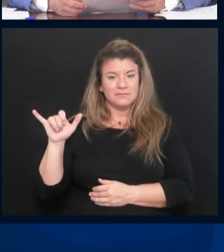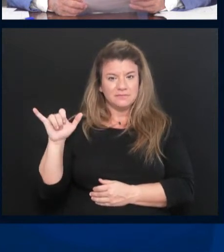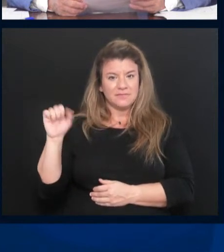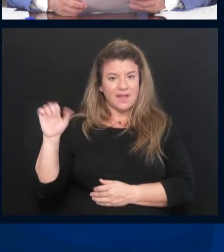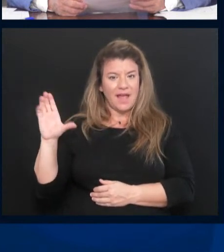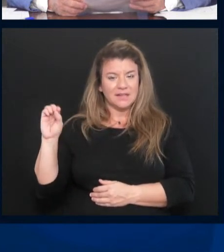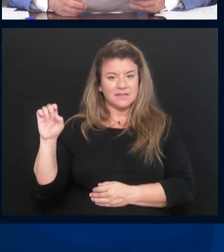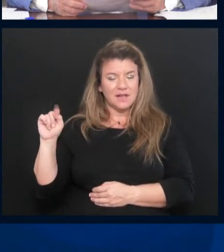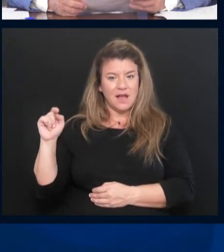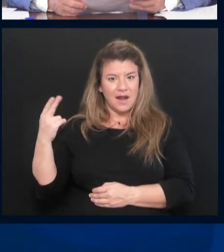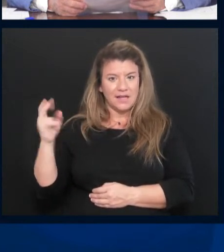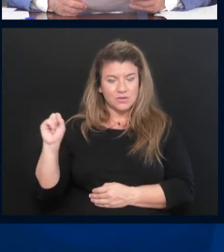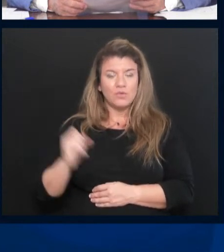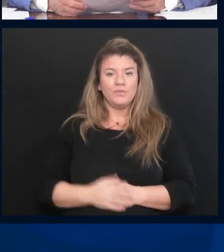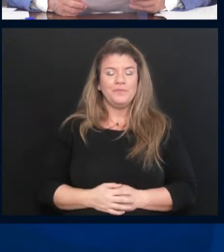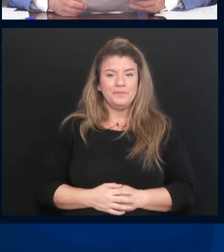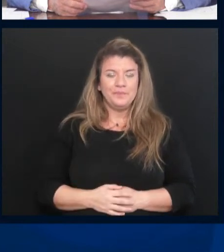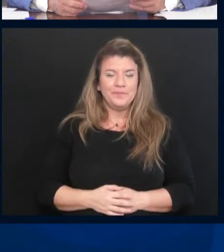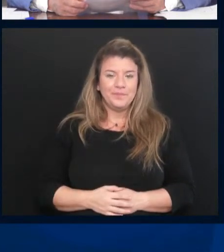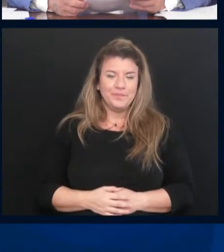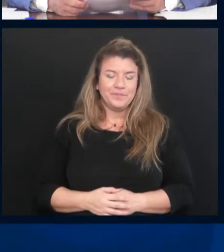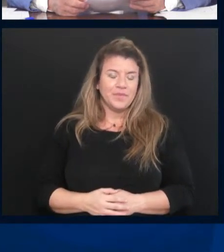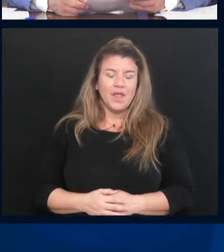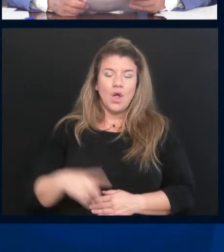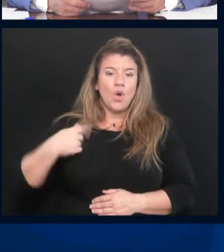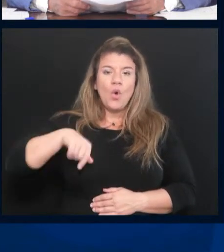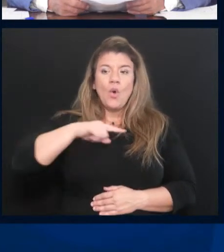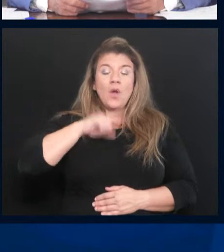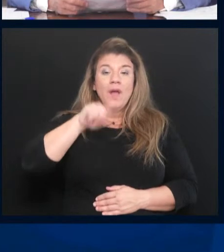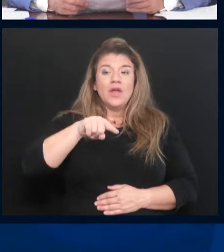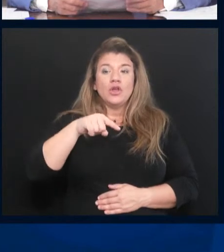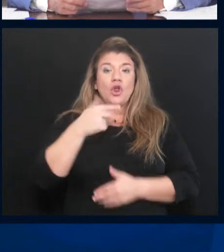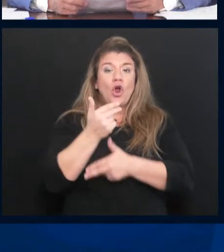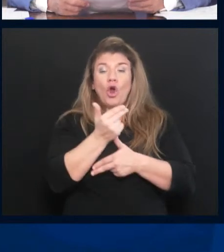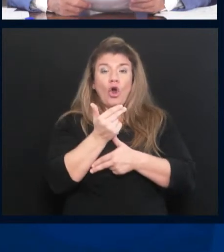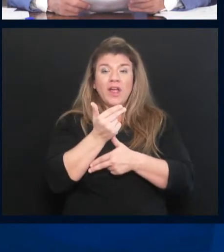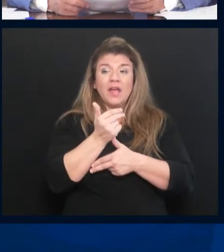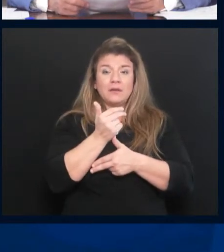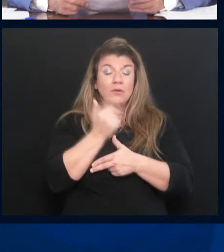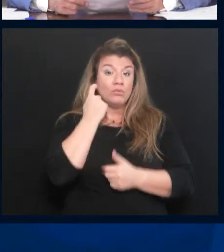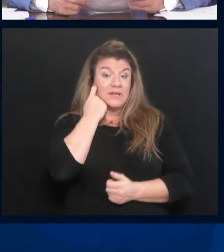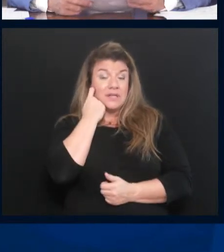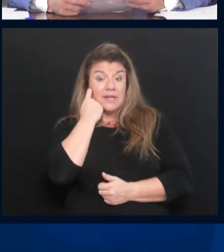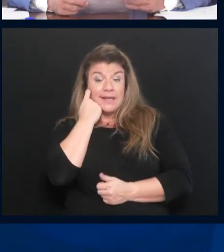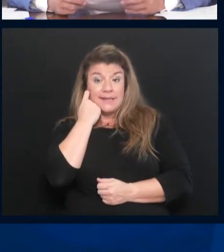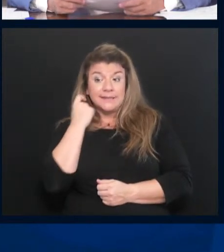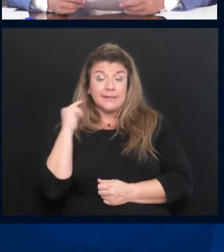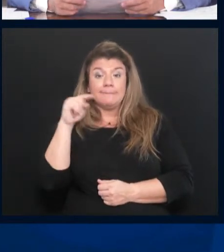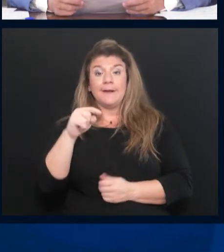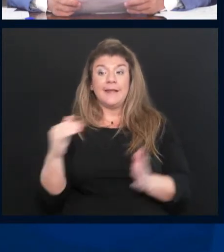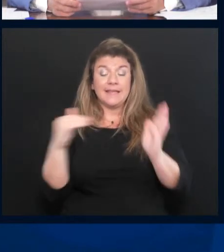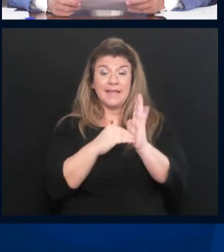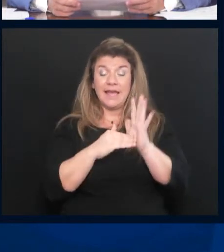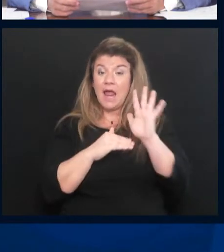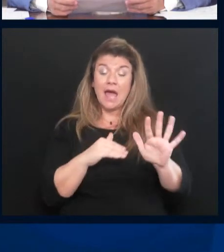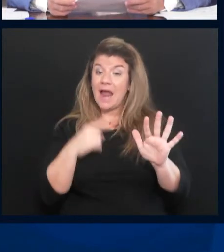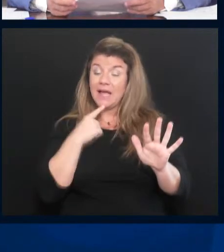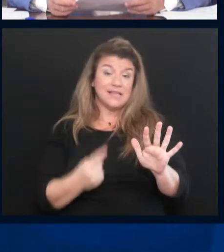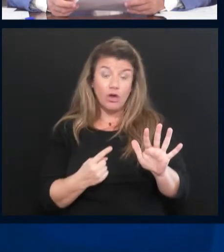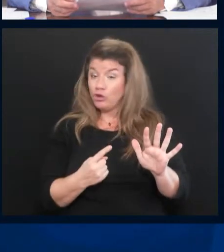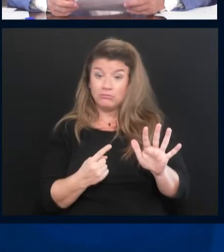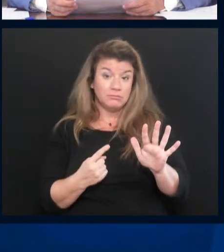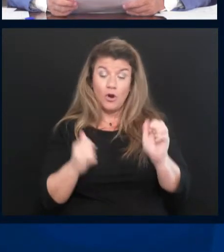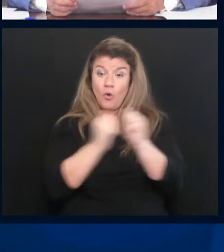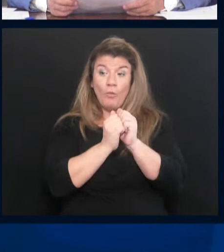at Scott High School. But we were at Hurricane not long ago, and I can tell you this without